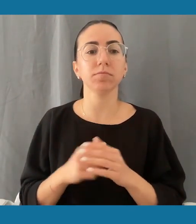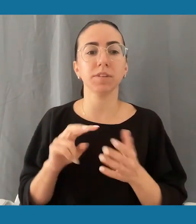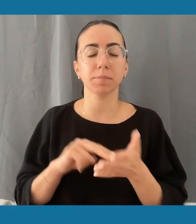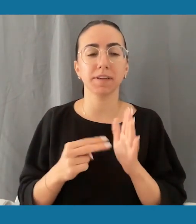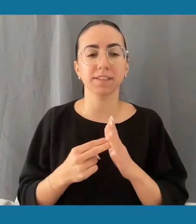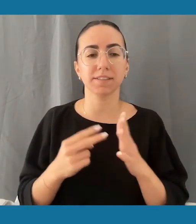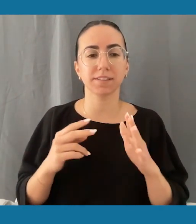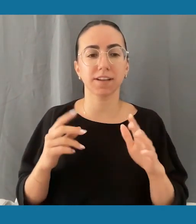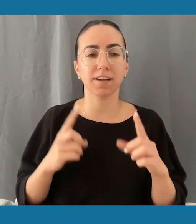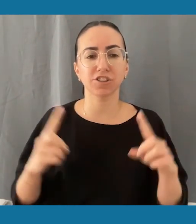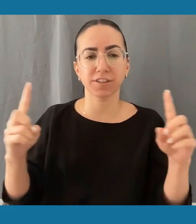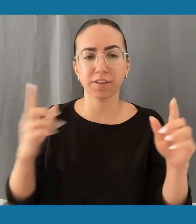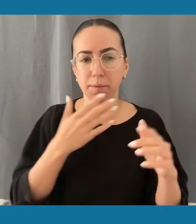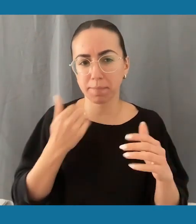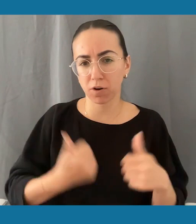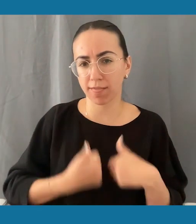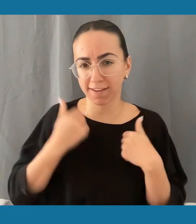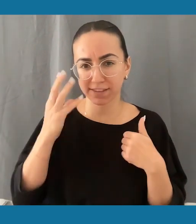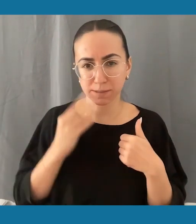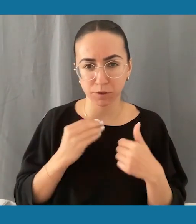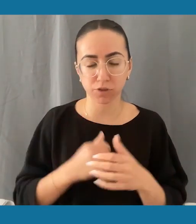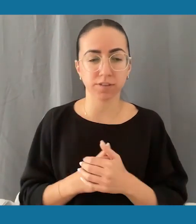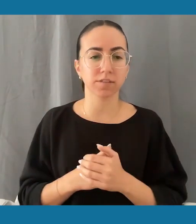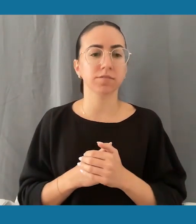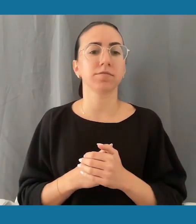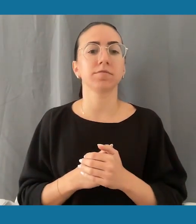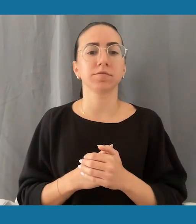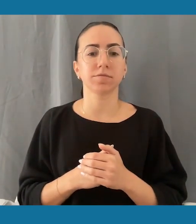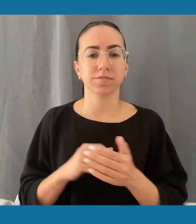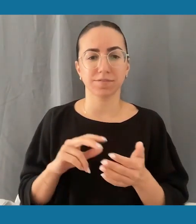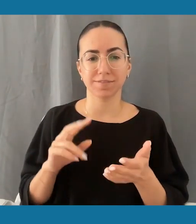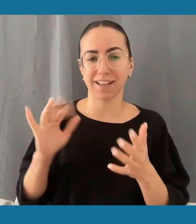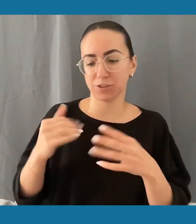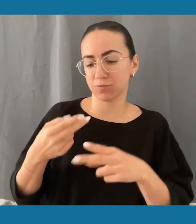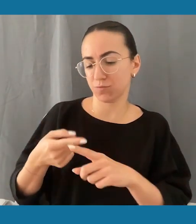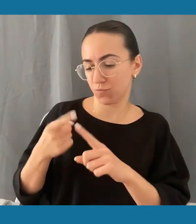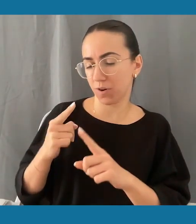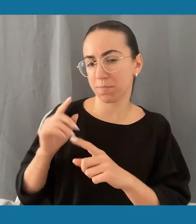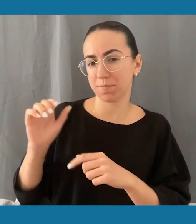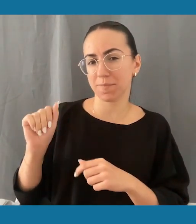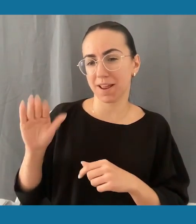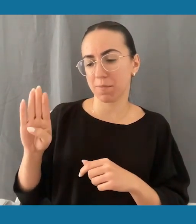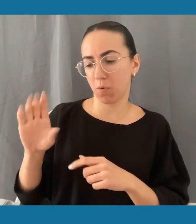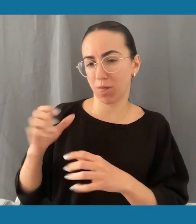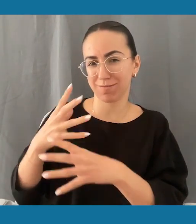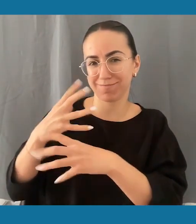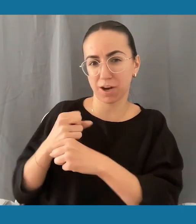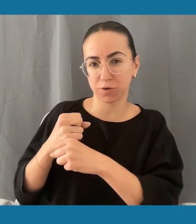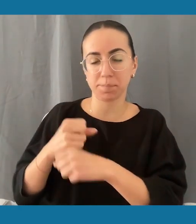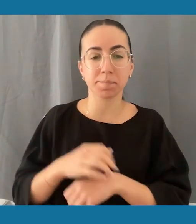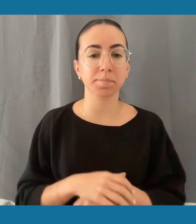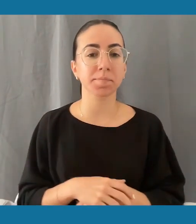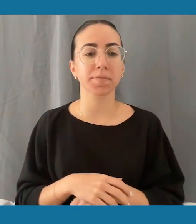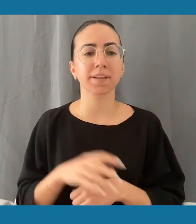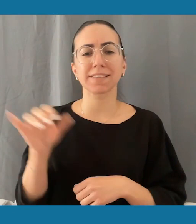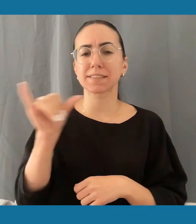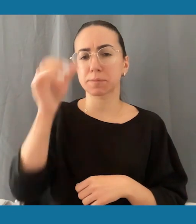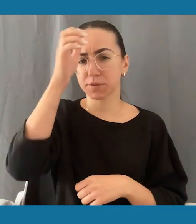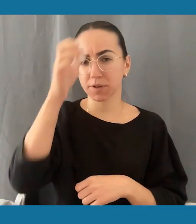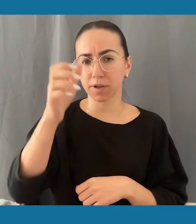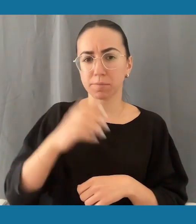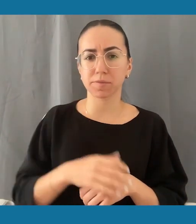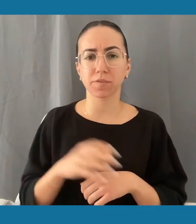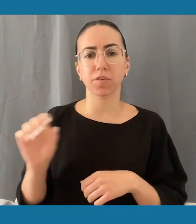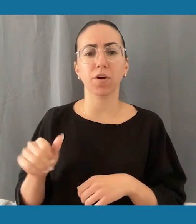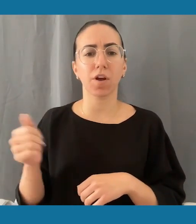Life Experience. So that's where the ABLE acronym comes about. It is similar to other tax